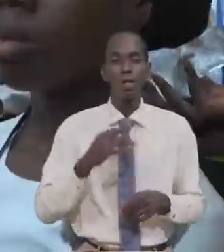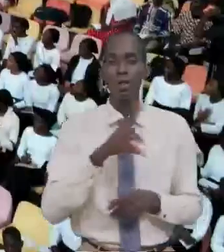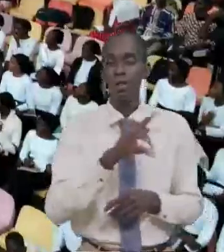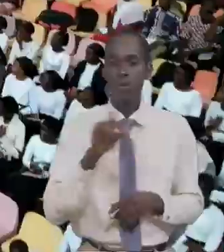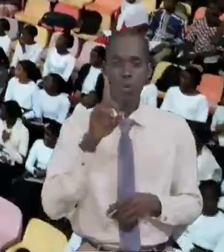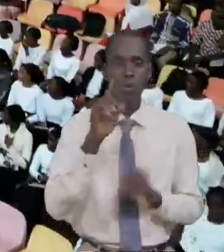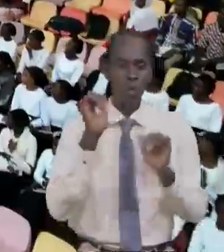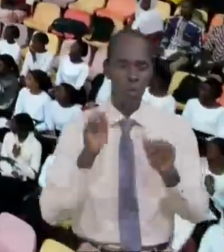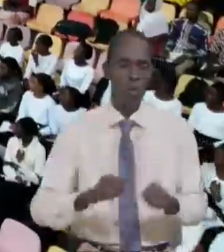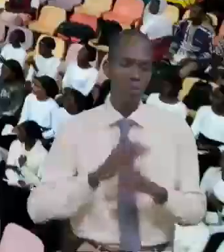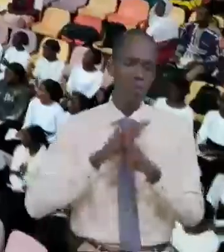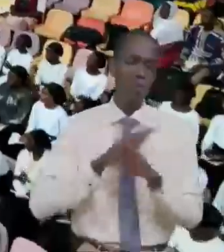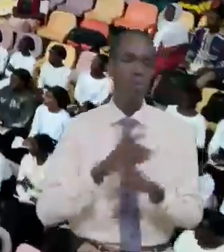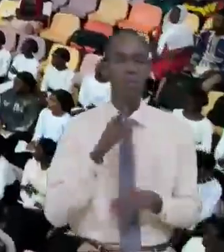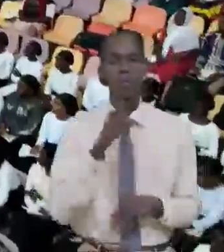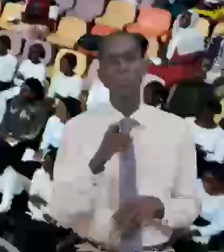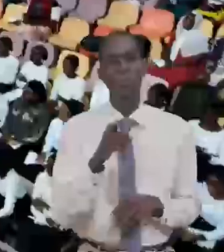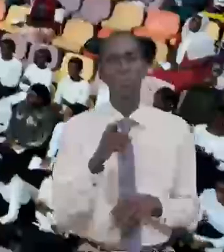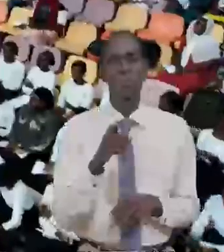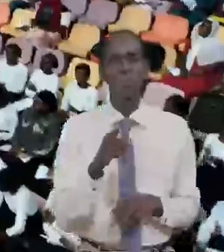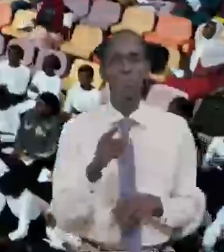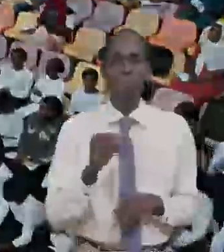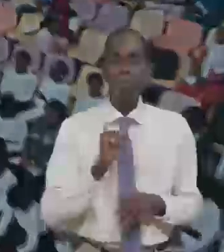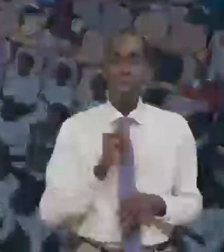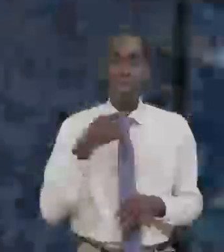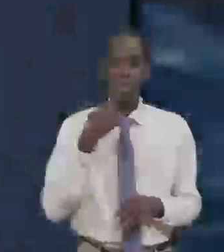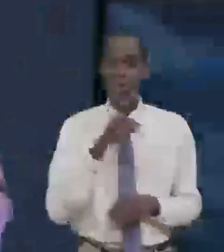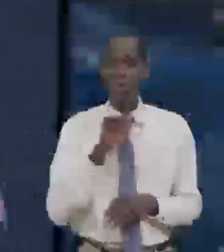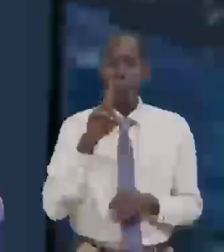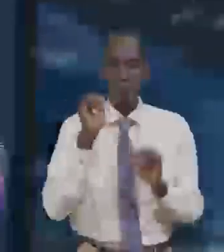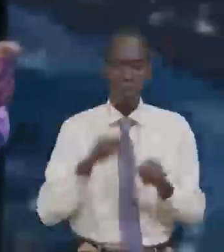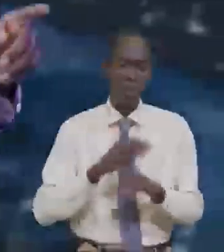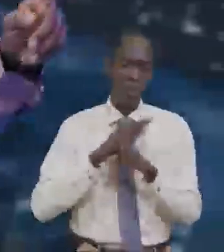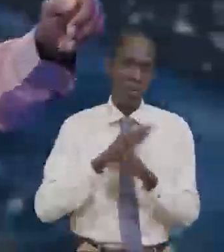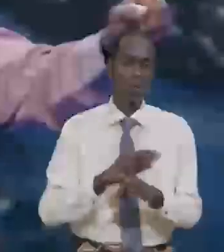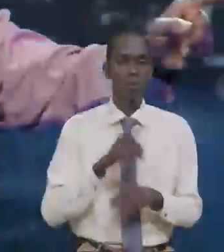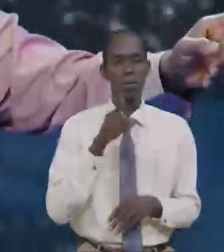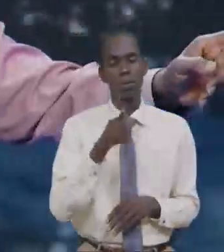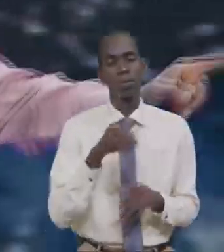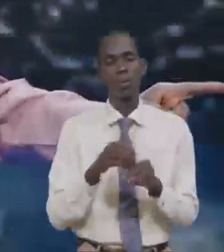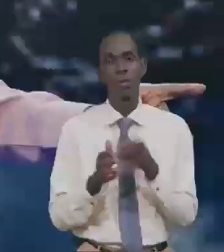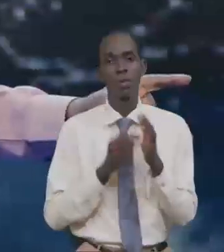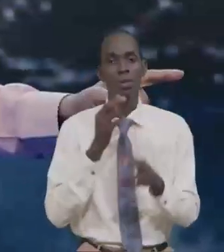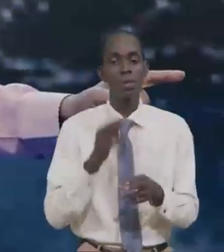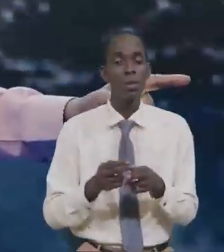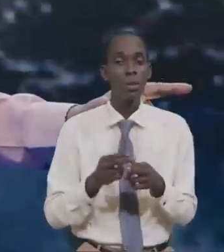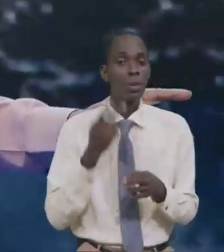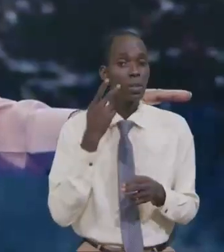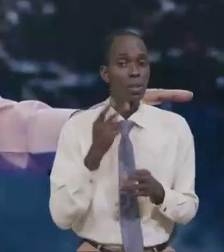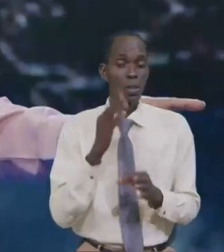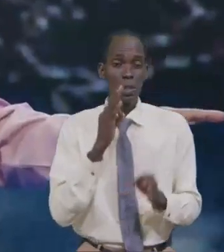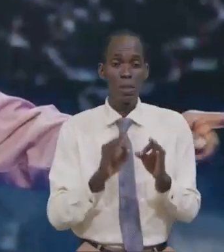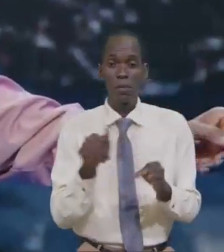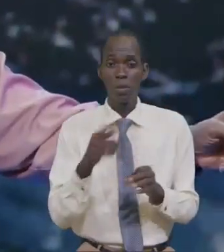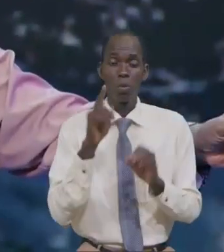know, if anybody could have stood in the way of anyone, Potiphar's wife could